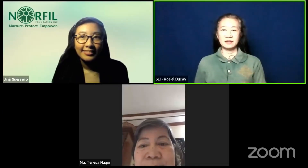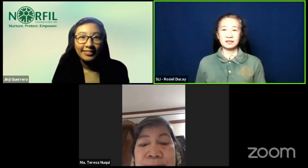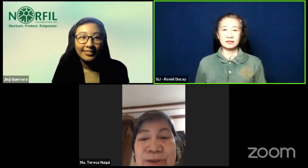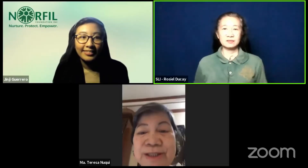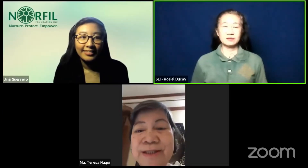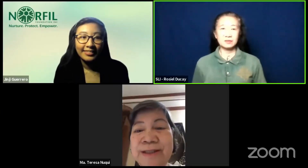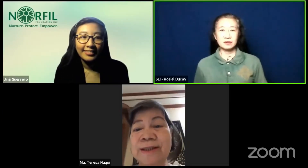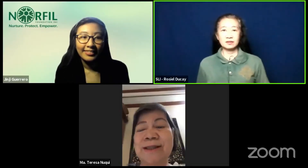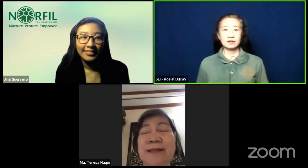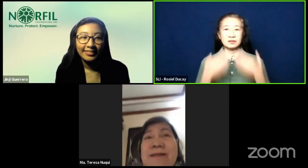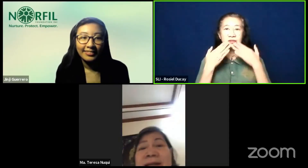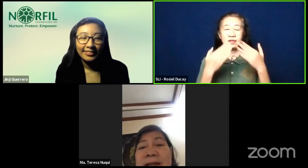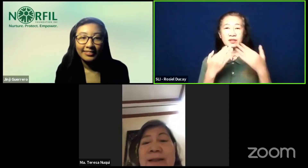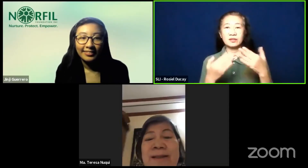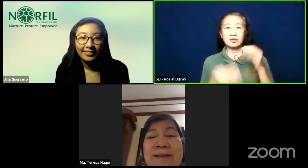Thank you, Gingy.